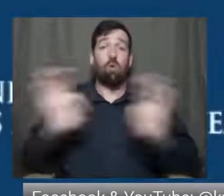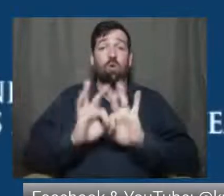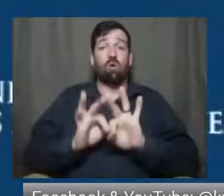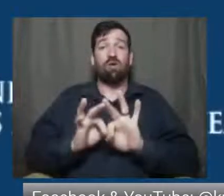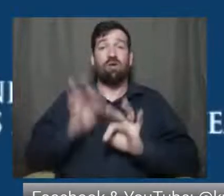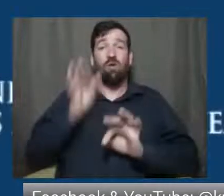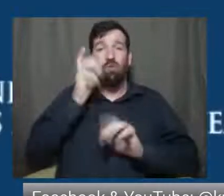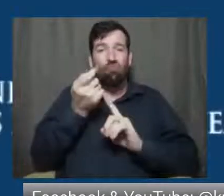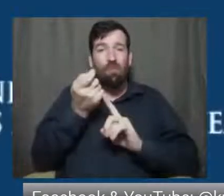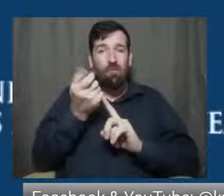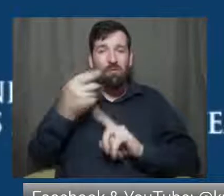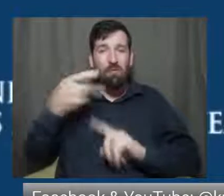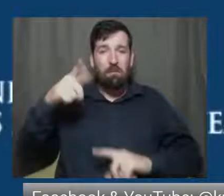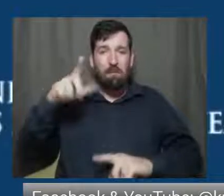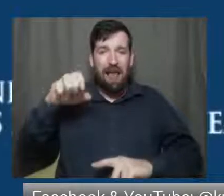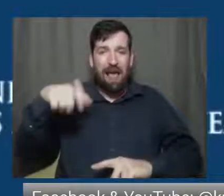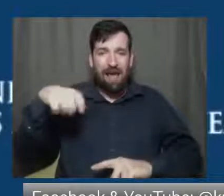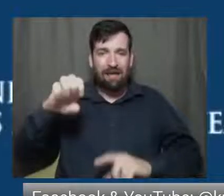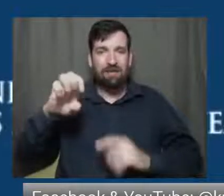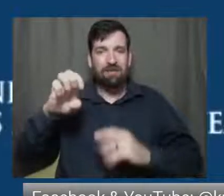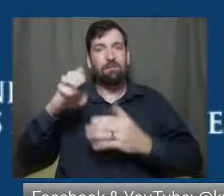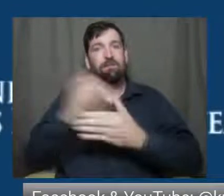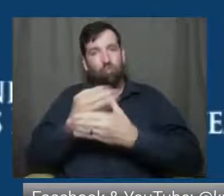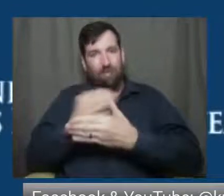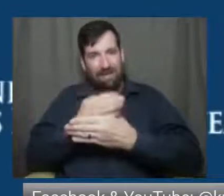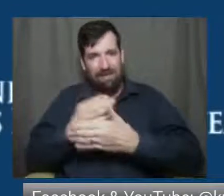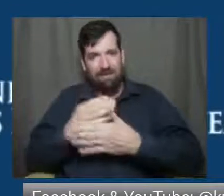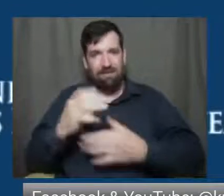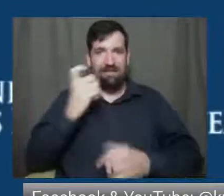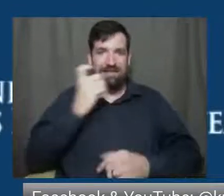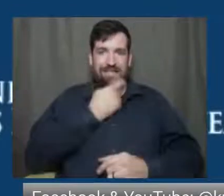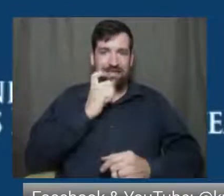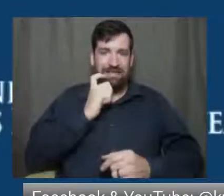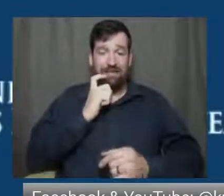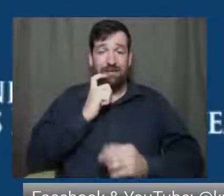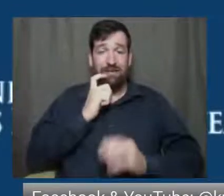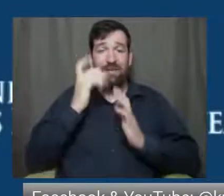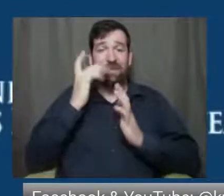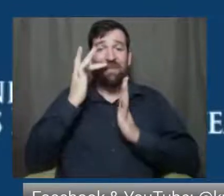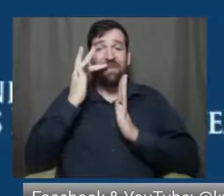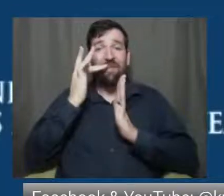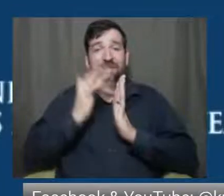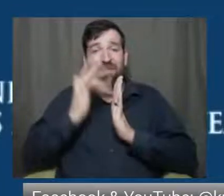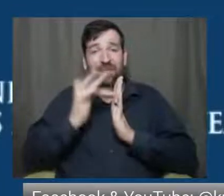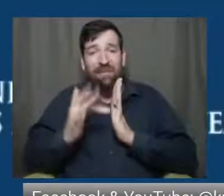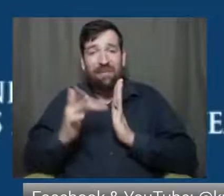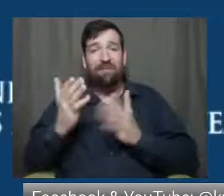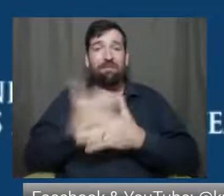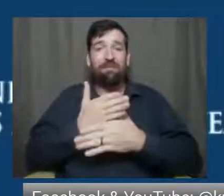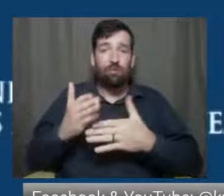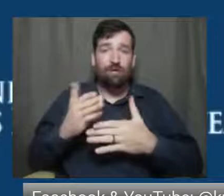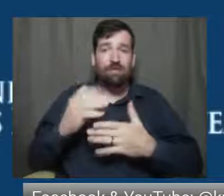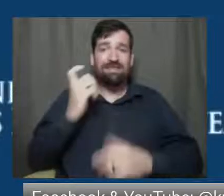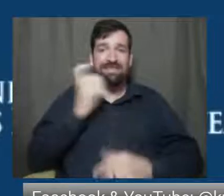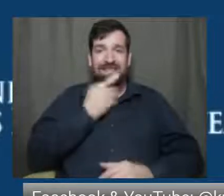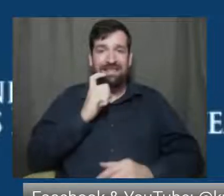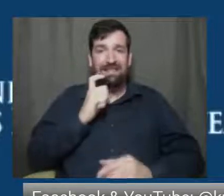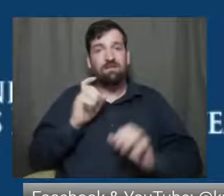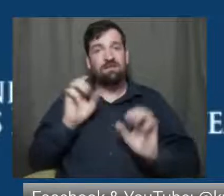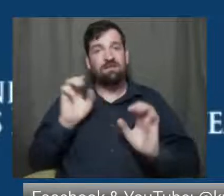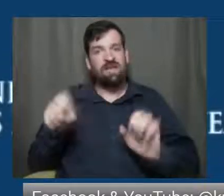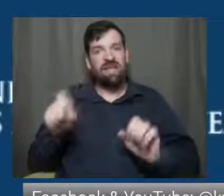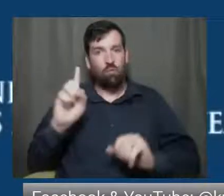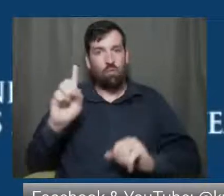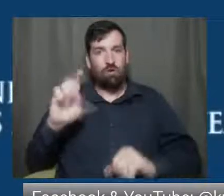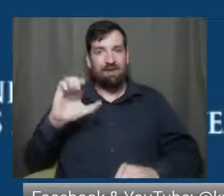plaque in between your teeth. The spaces in between your teeth are sometimes the initiation of cavities. So cavities